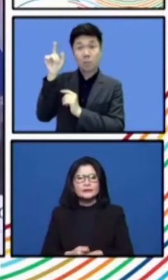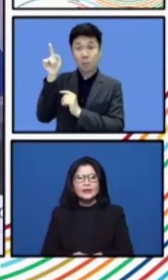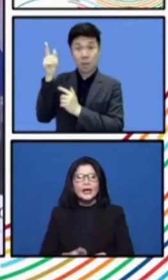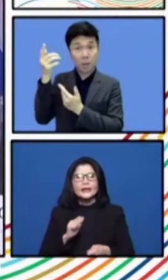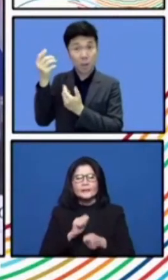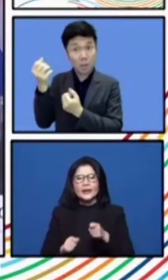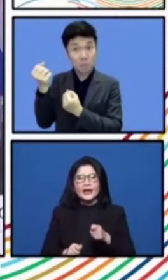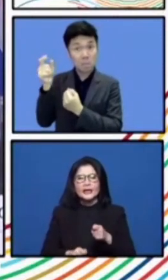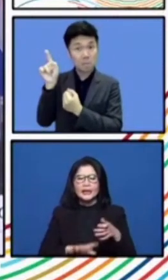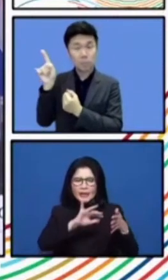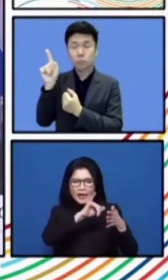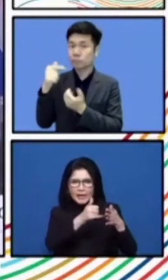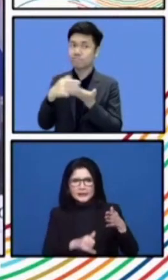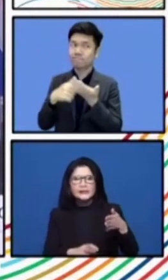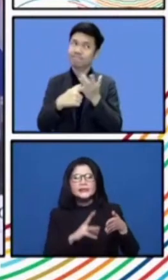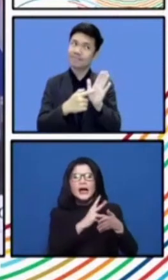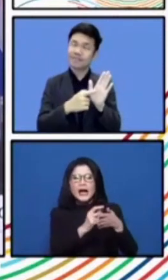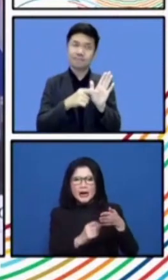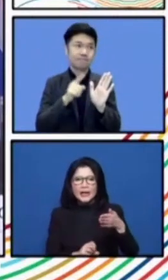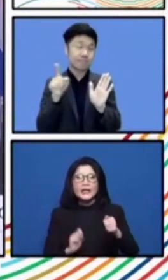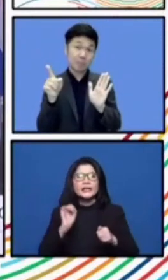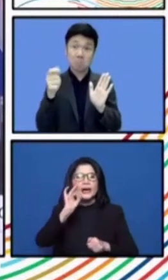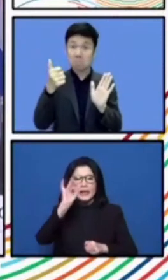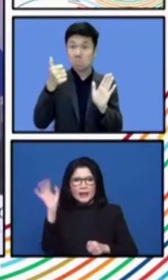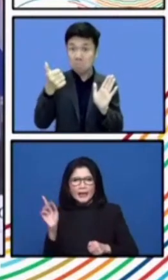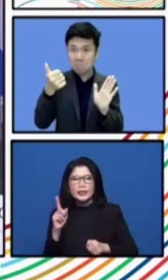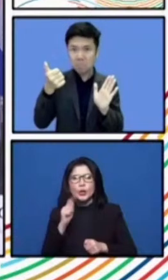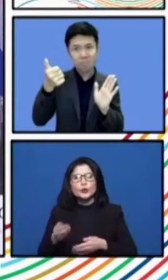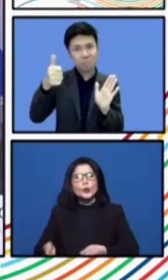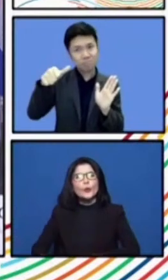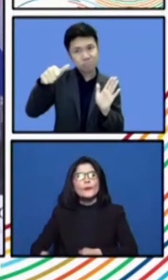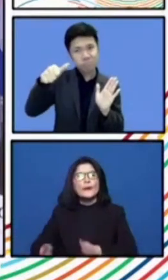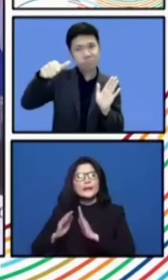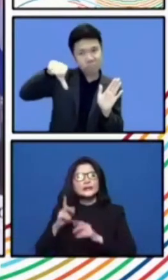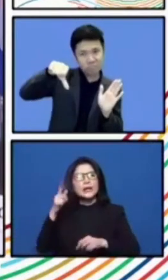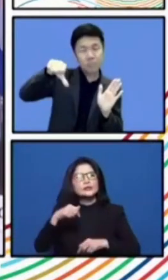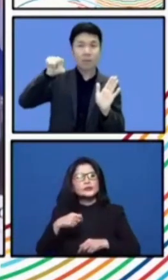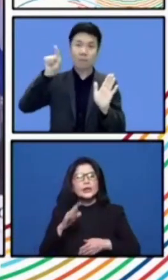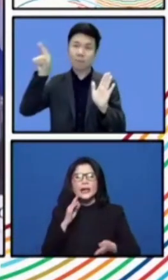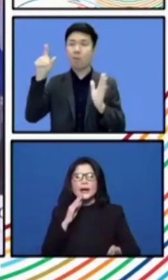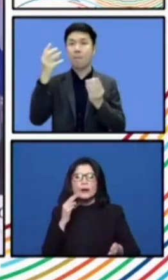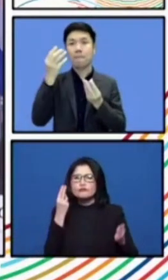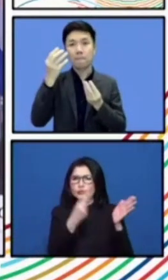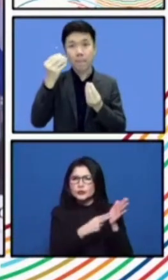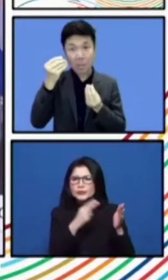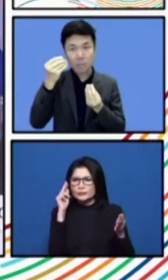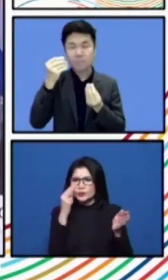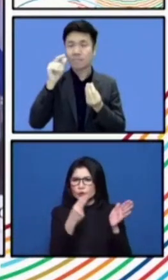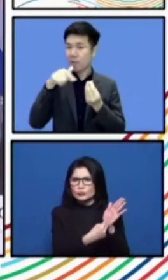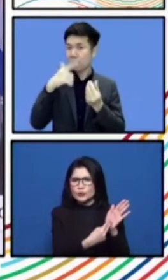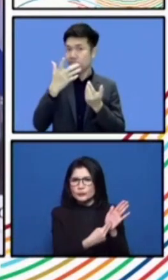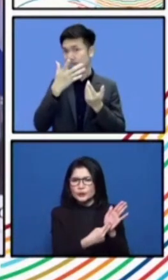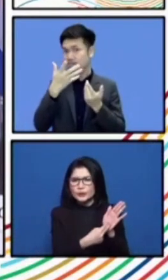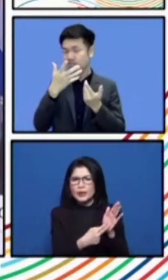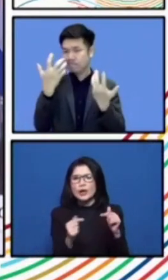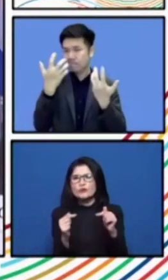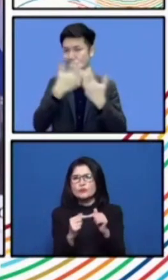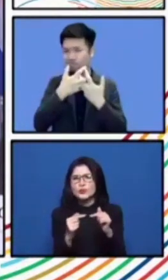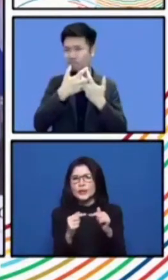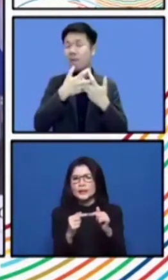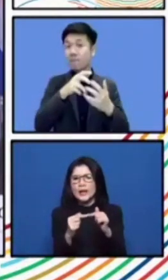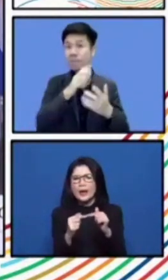critical evidence of Human Rights effort and to advocate for necessary budget related steps to be better